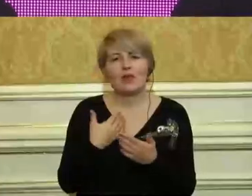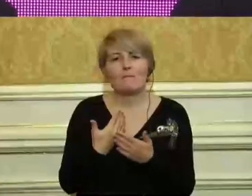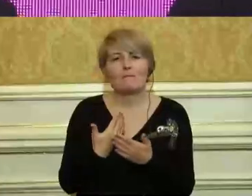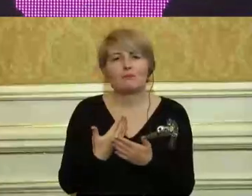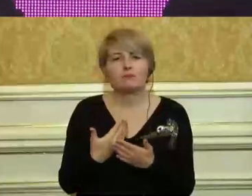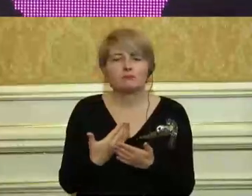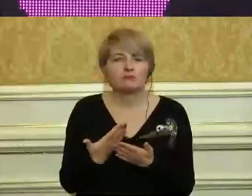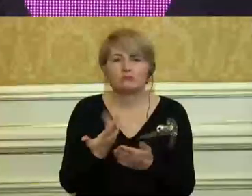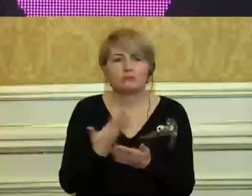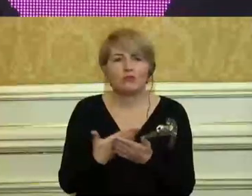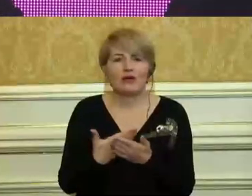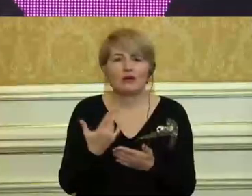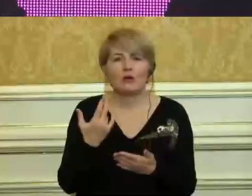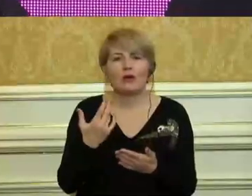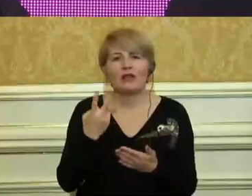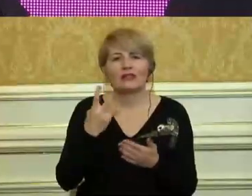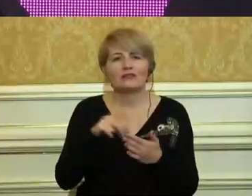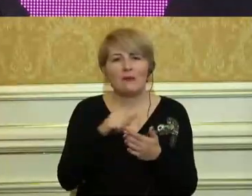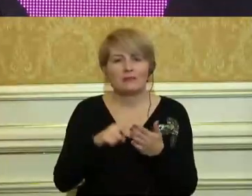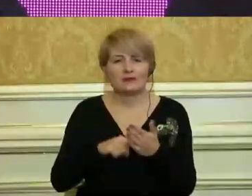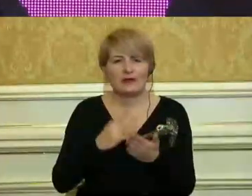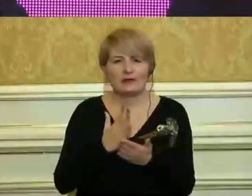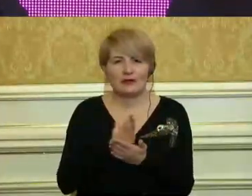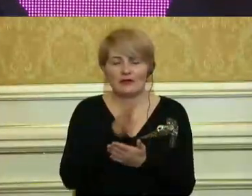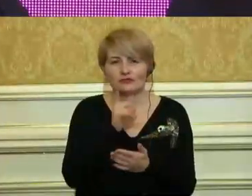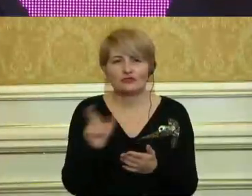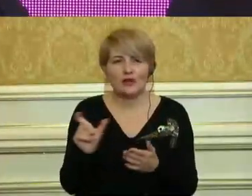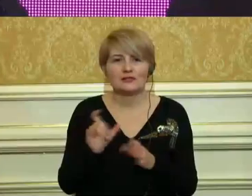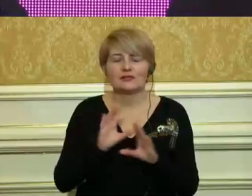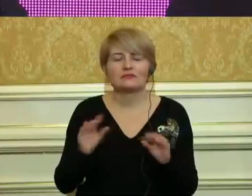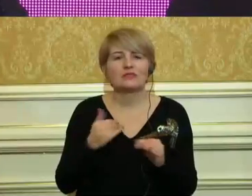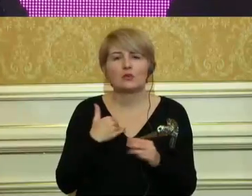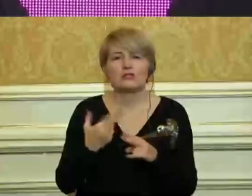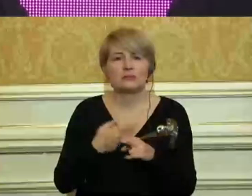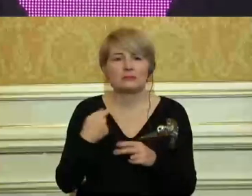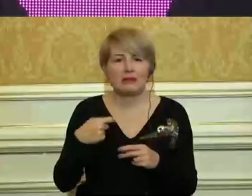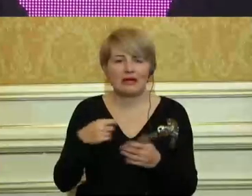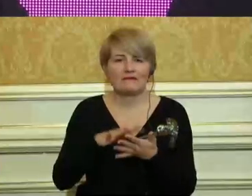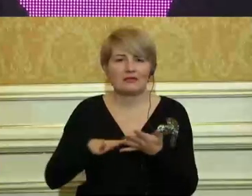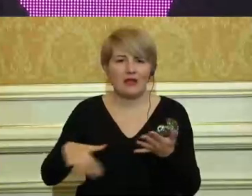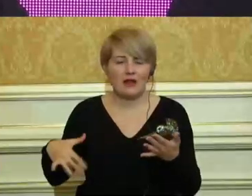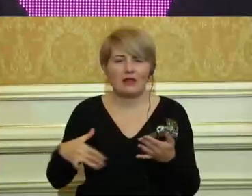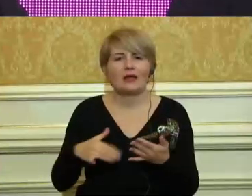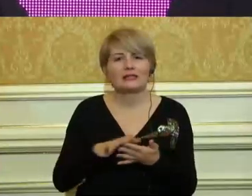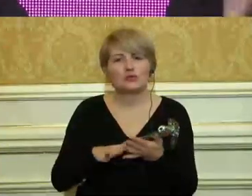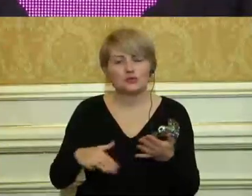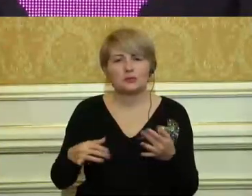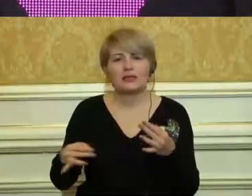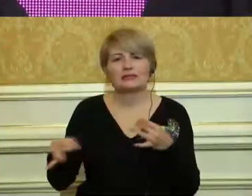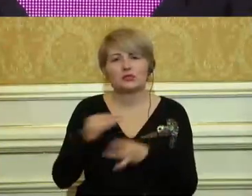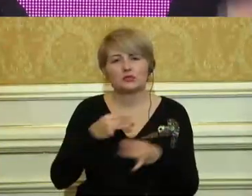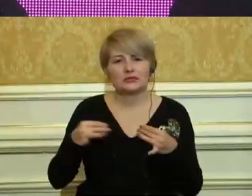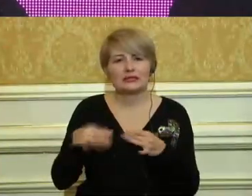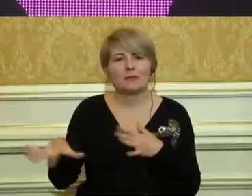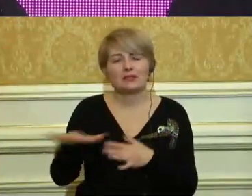gentlemen, we have two questions, and then after that we will have a